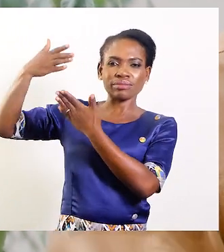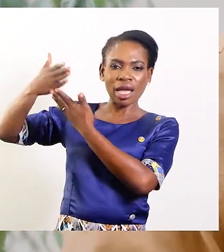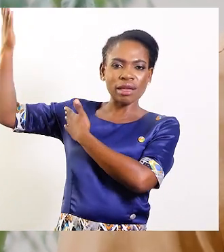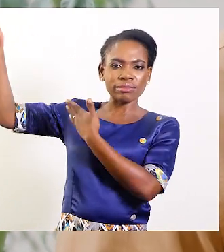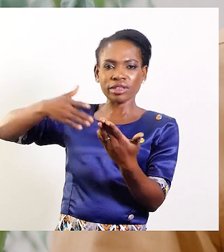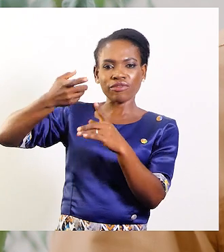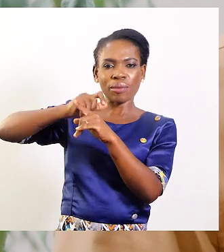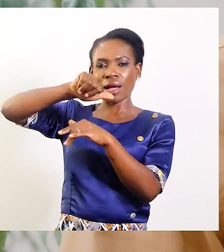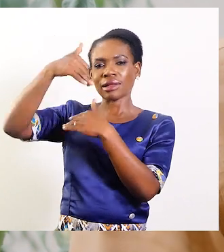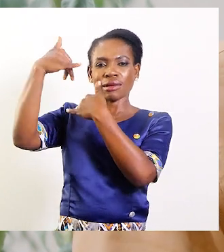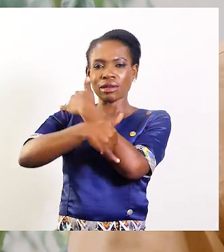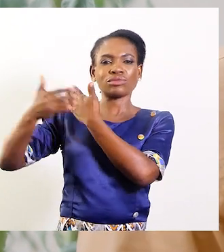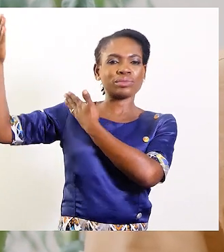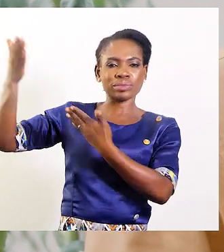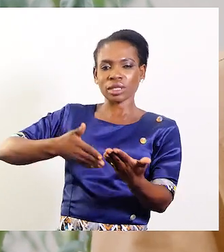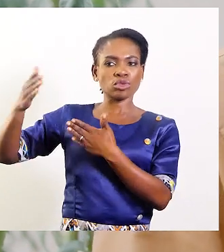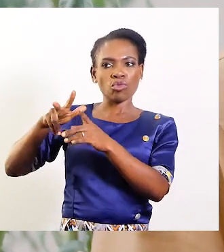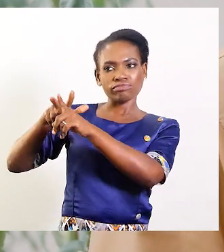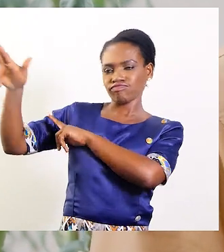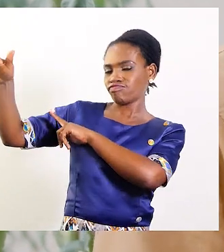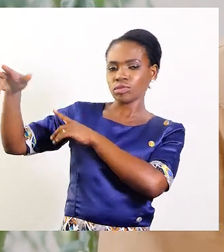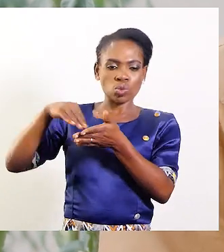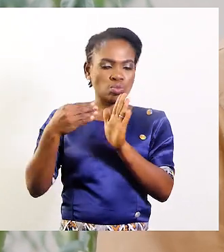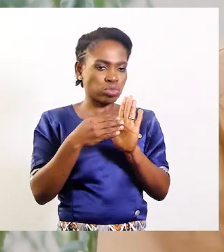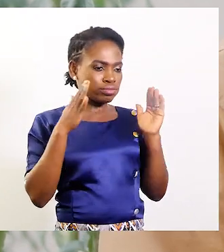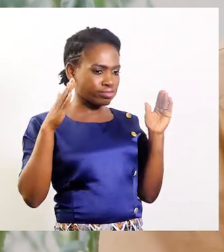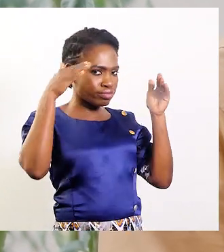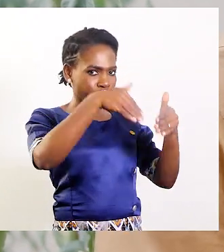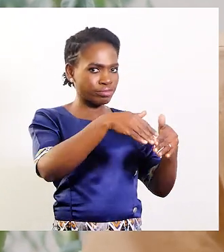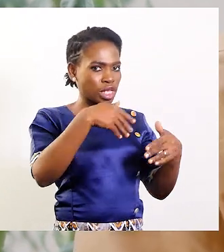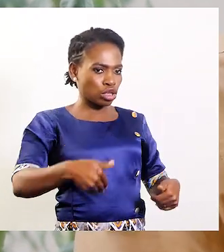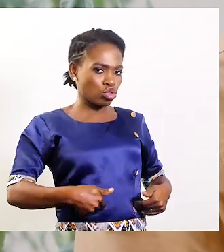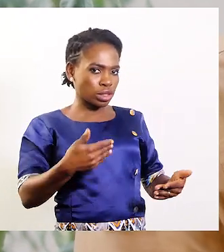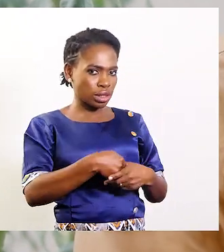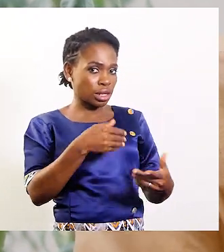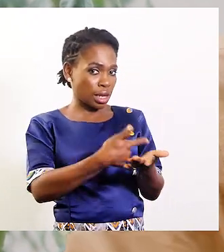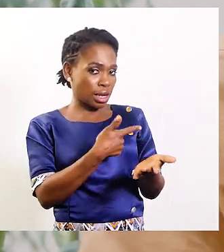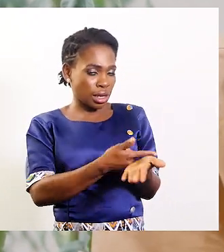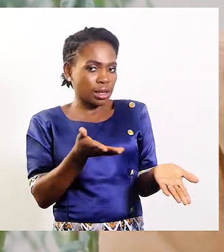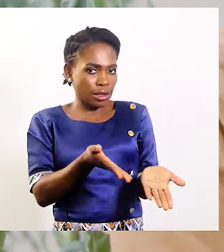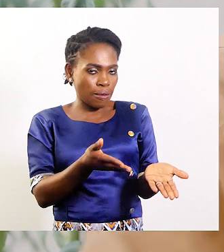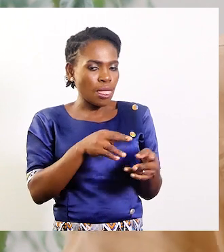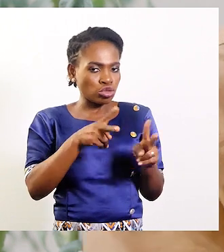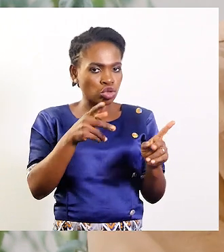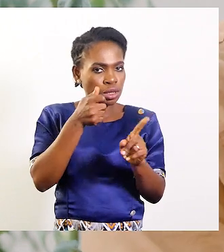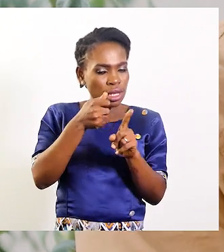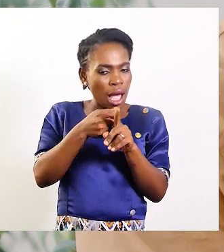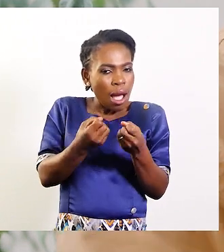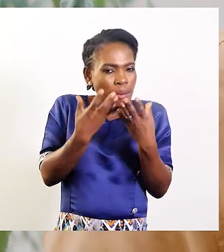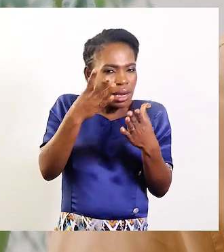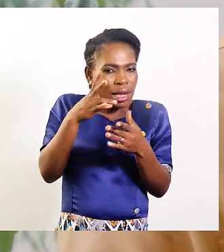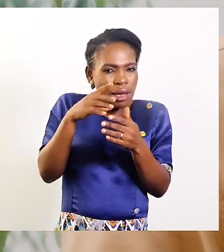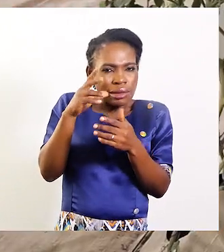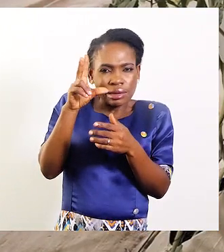for the youth. So the model works in such a way that Exim Bank absorbed almost 70% of the cost, the 30,000 that